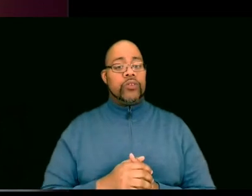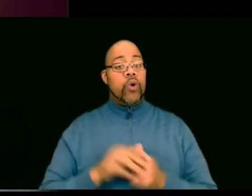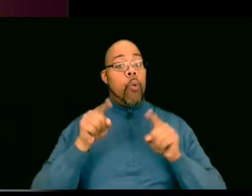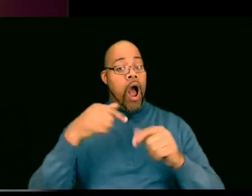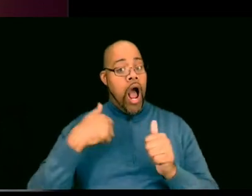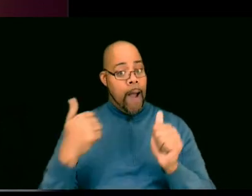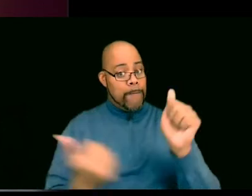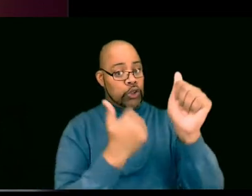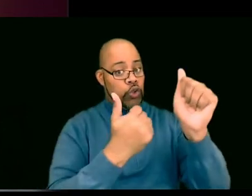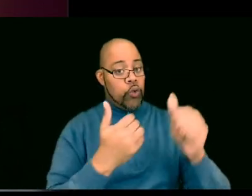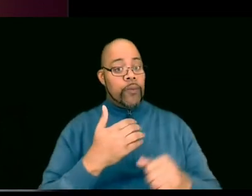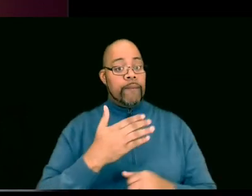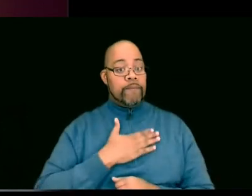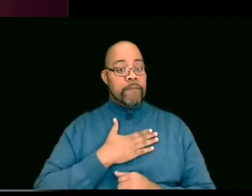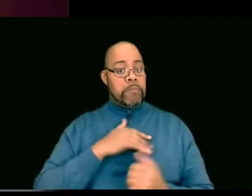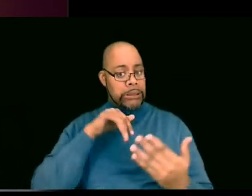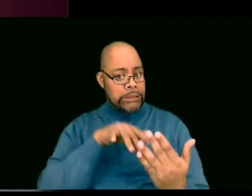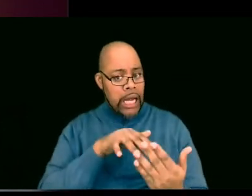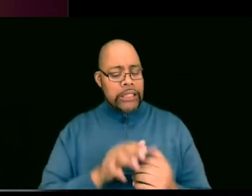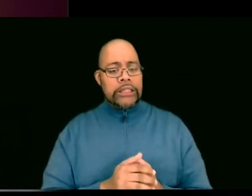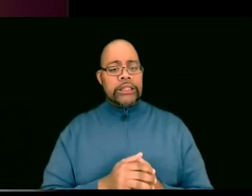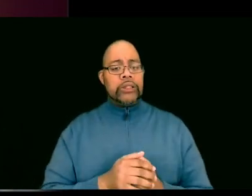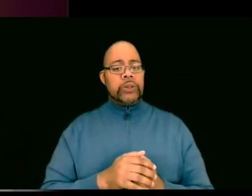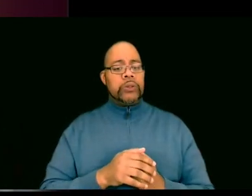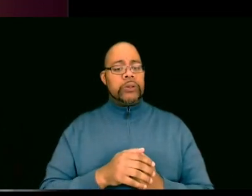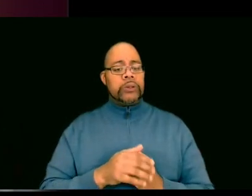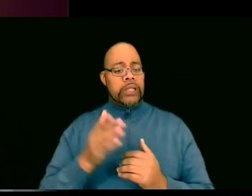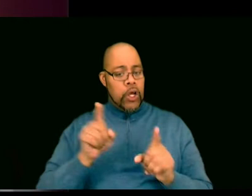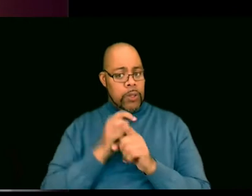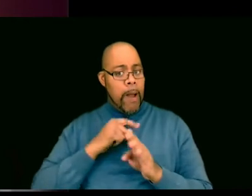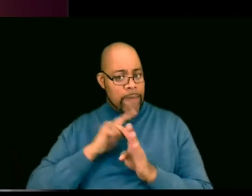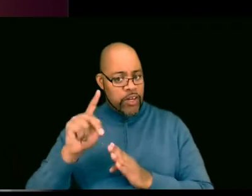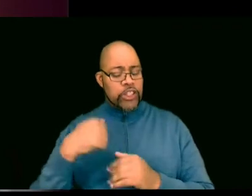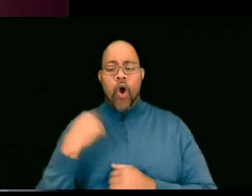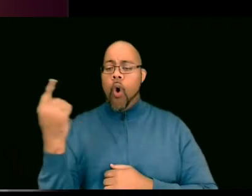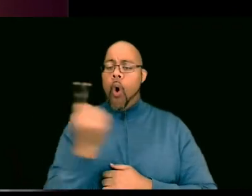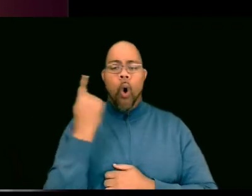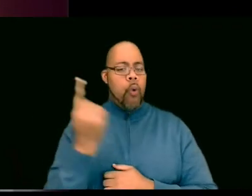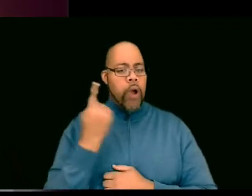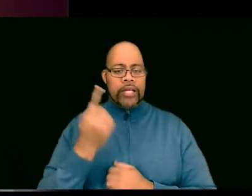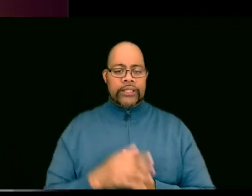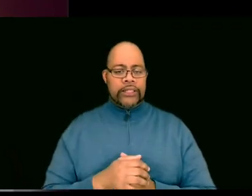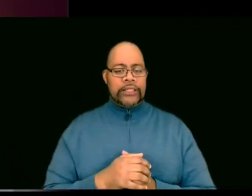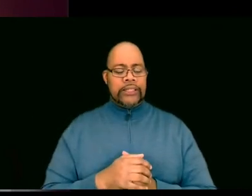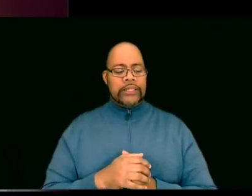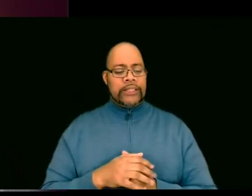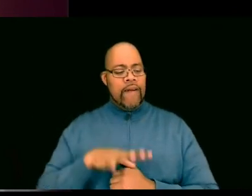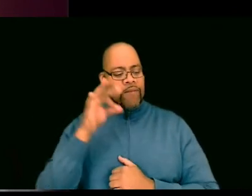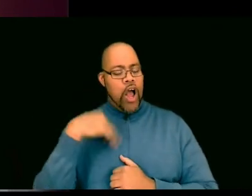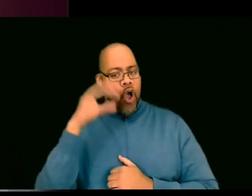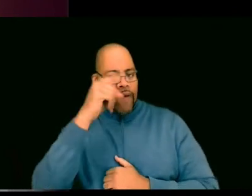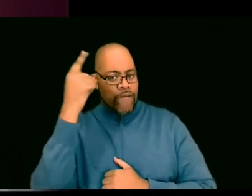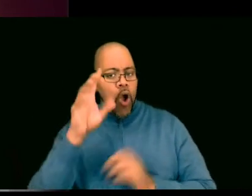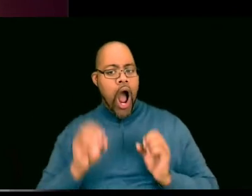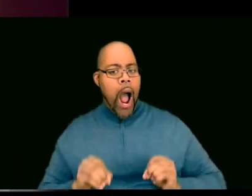So while I pursued my studies as well as my profession, I always